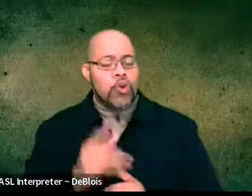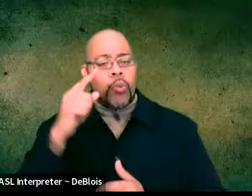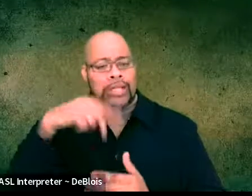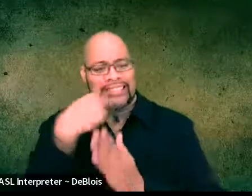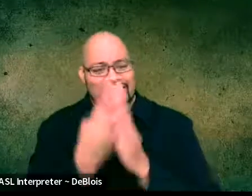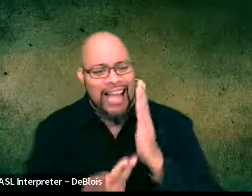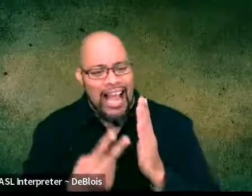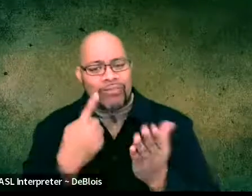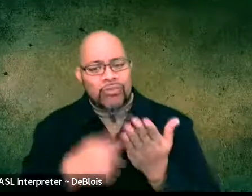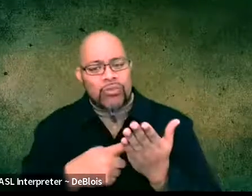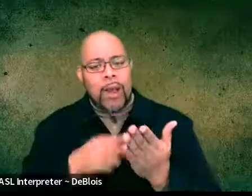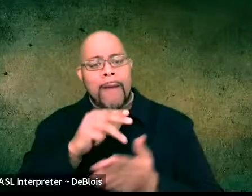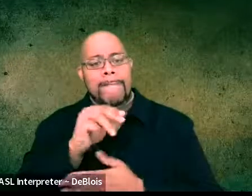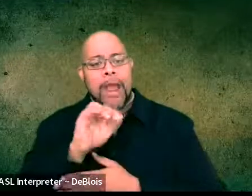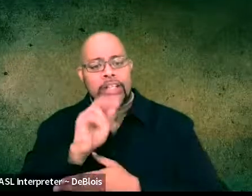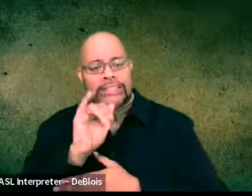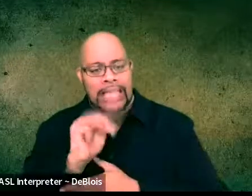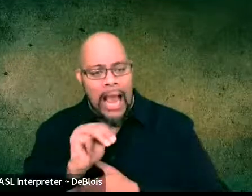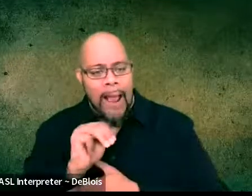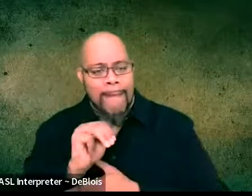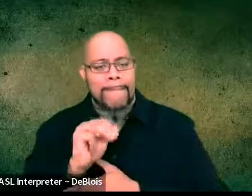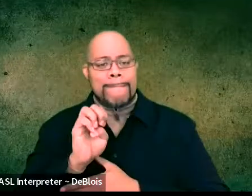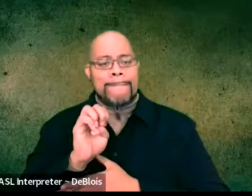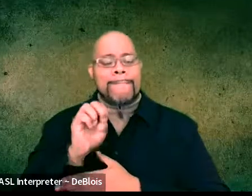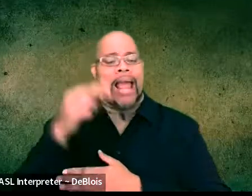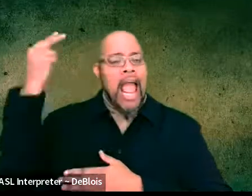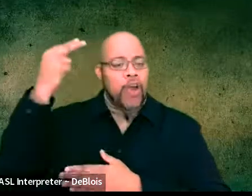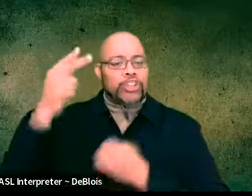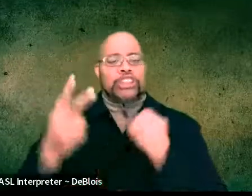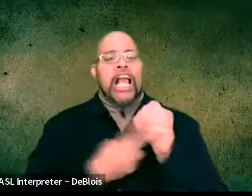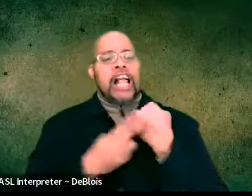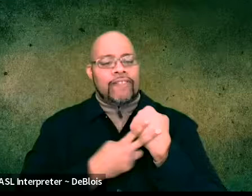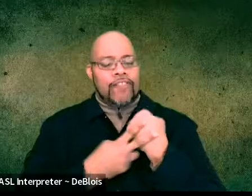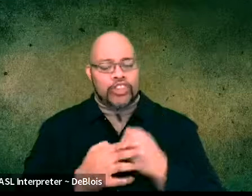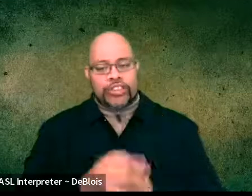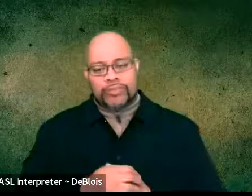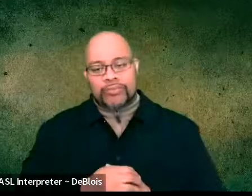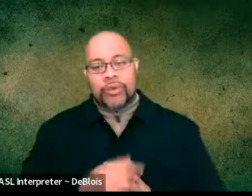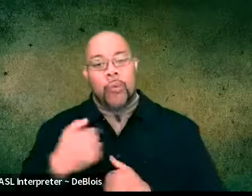diving into maritime heritage conservation. So